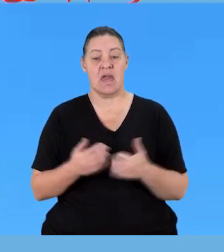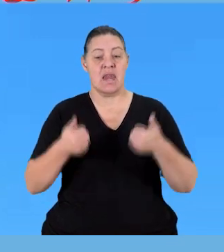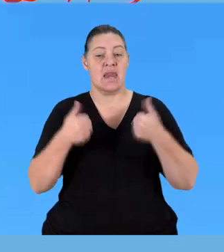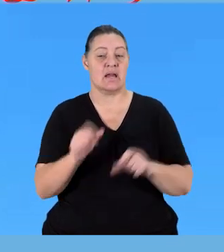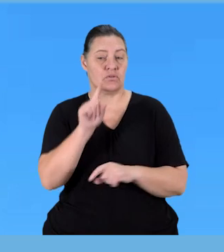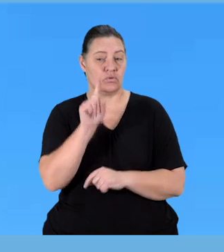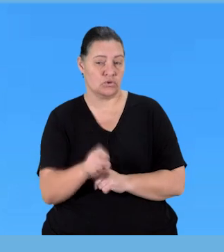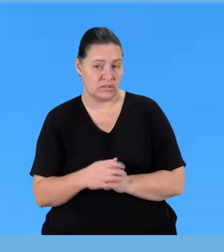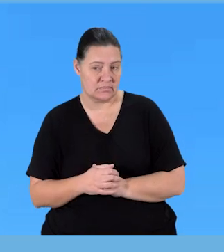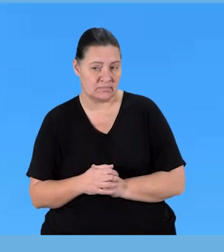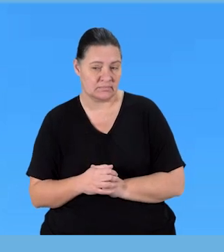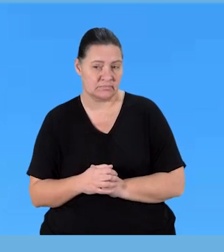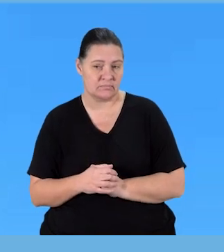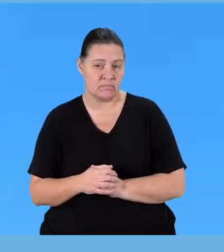question.